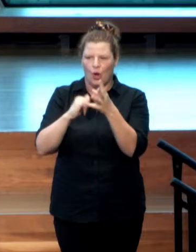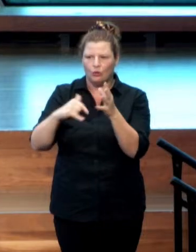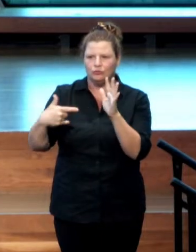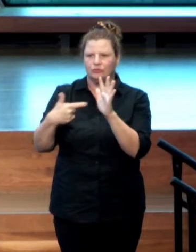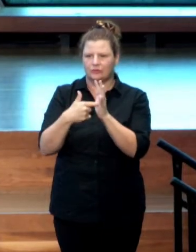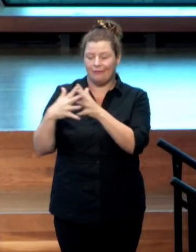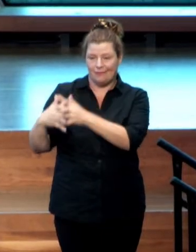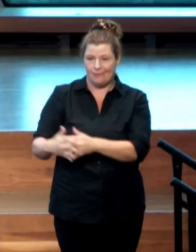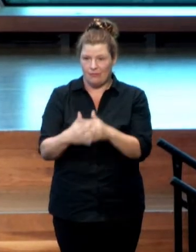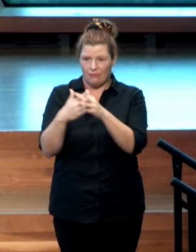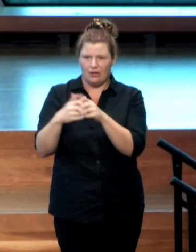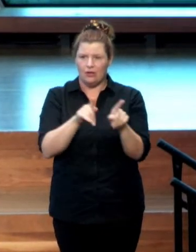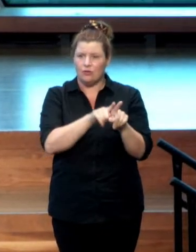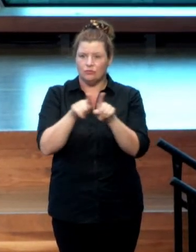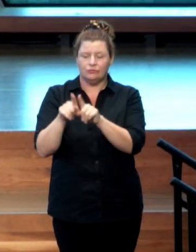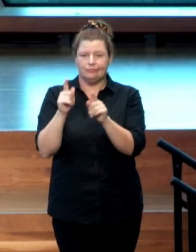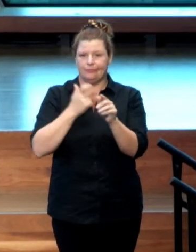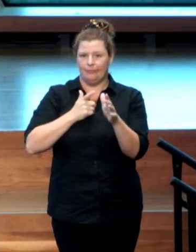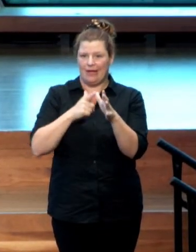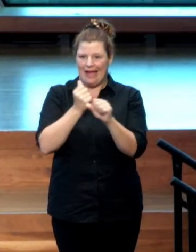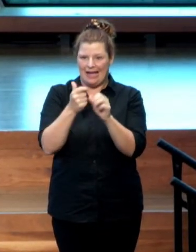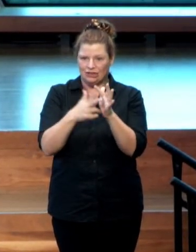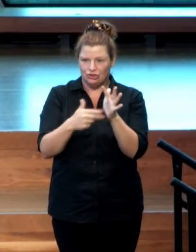Thank you too to my agent, Claire Forster.